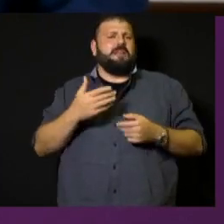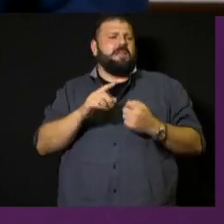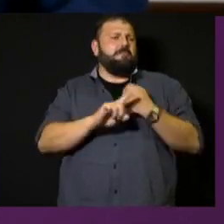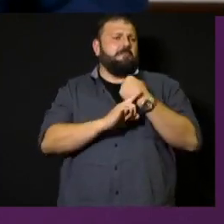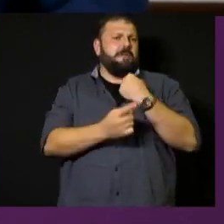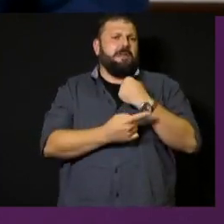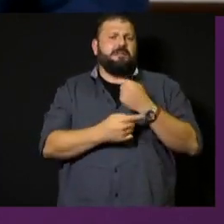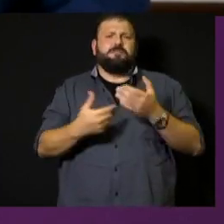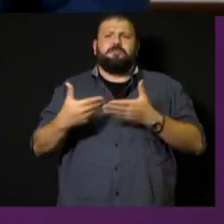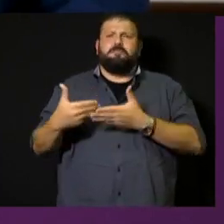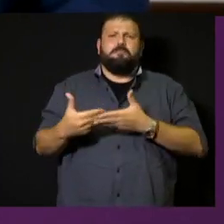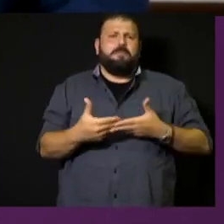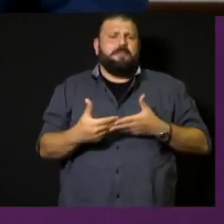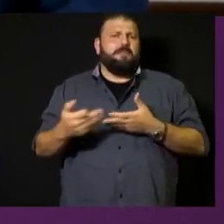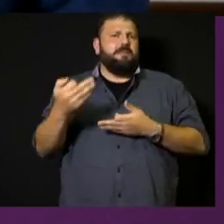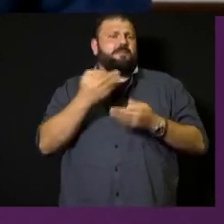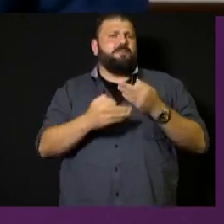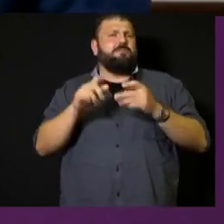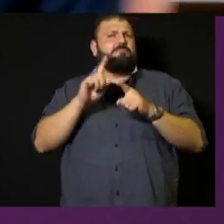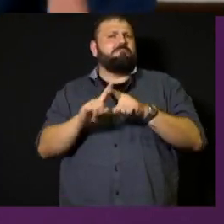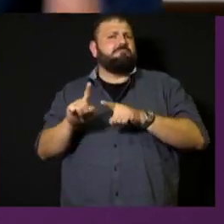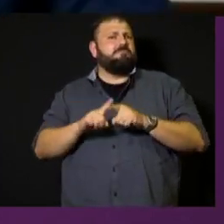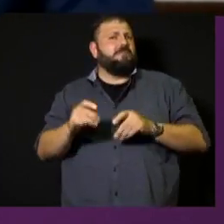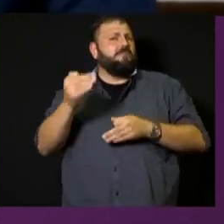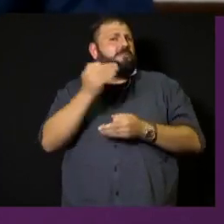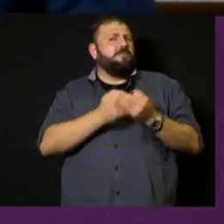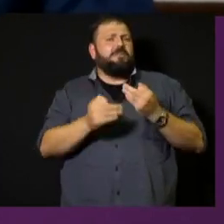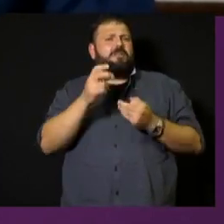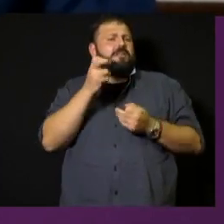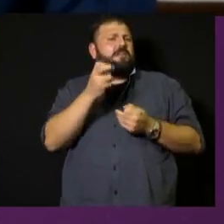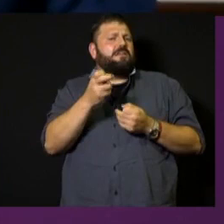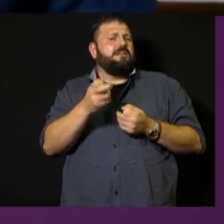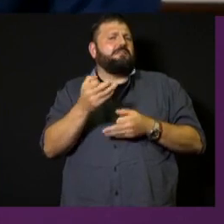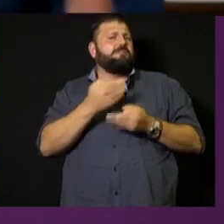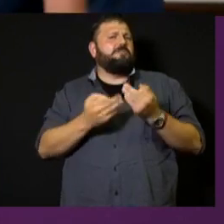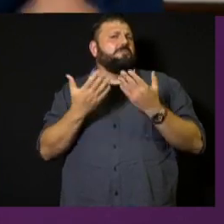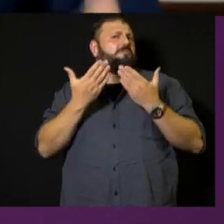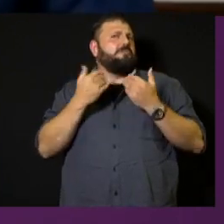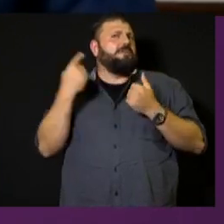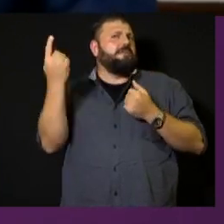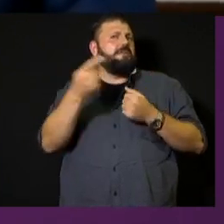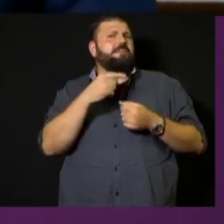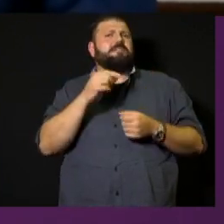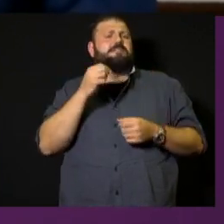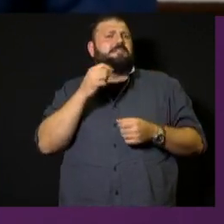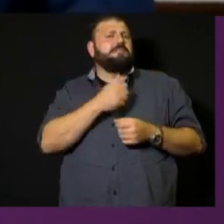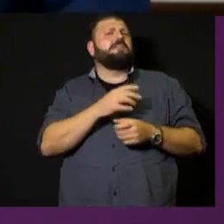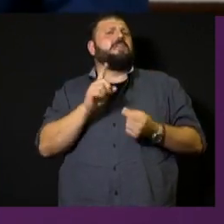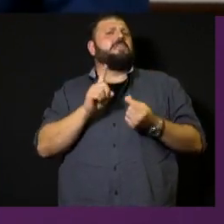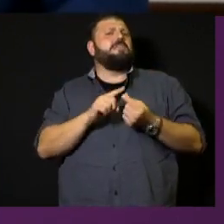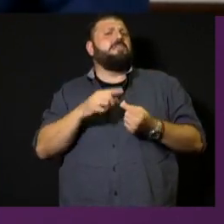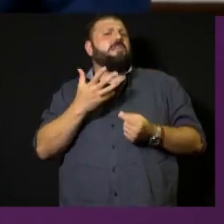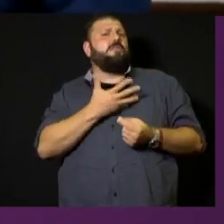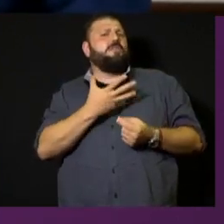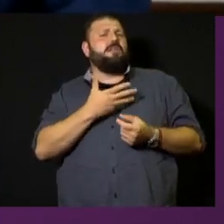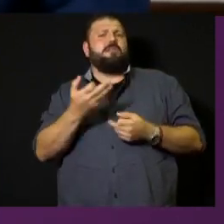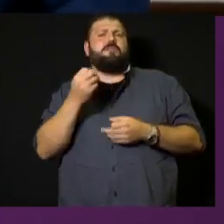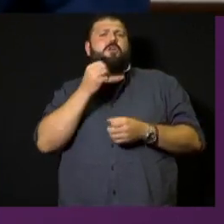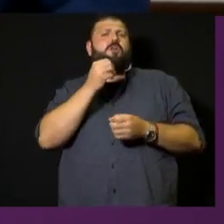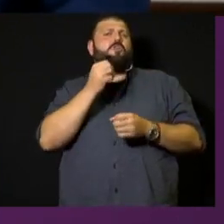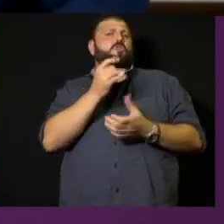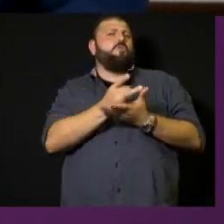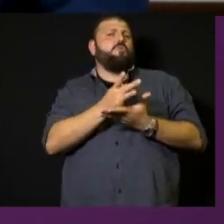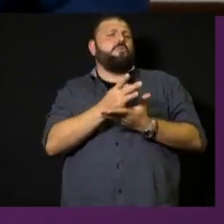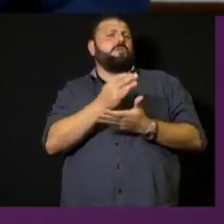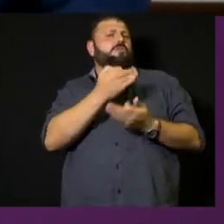these products, pregnant women, children, and that's not easy in the market. And